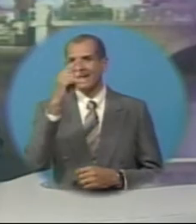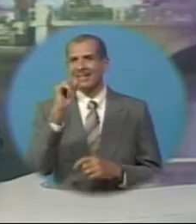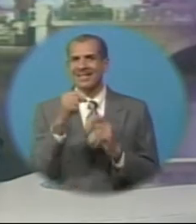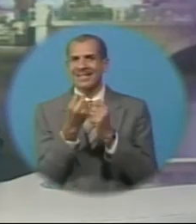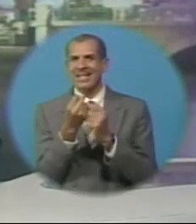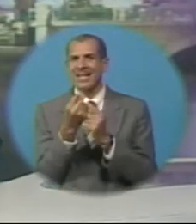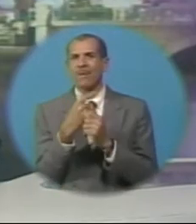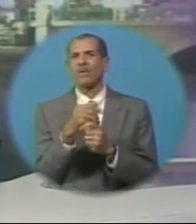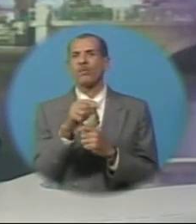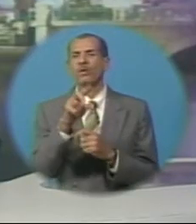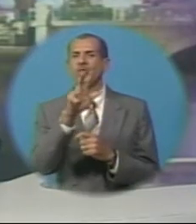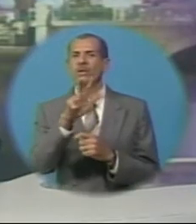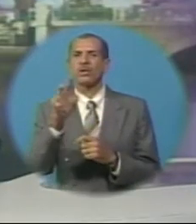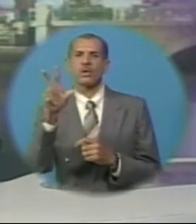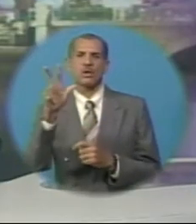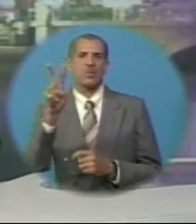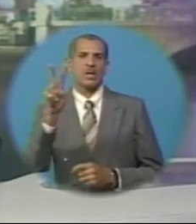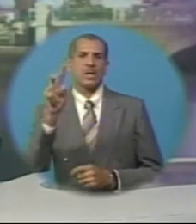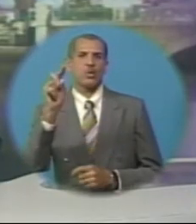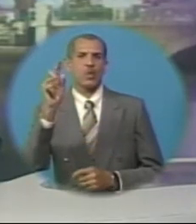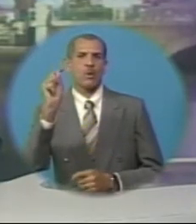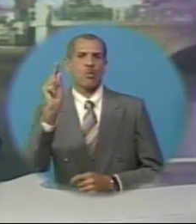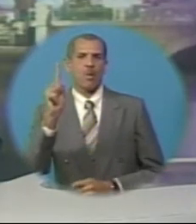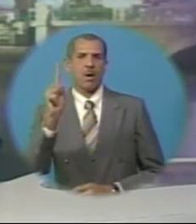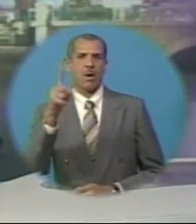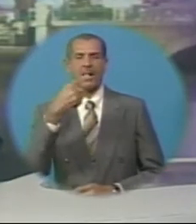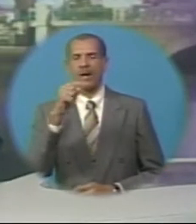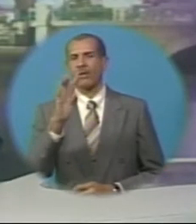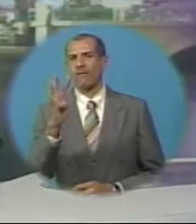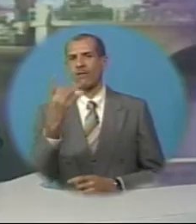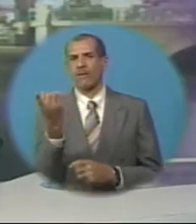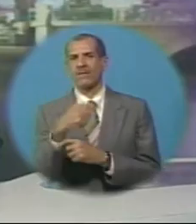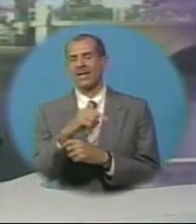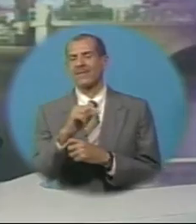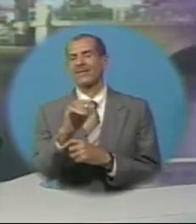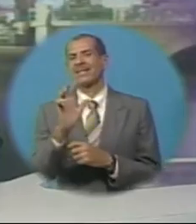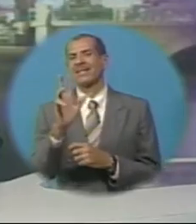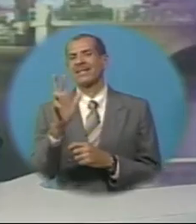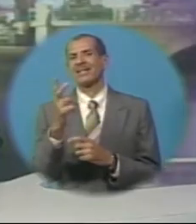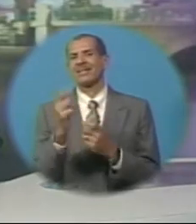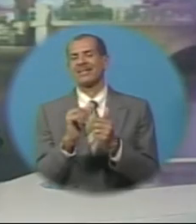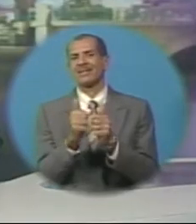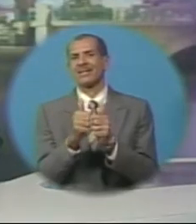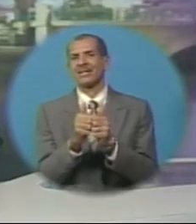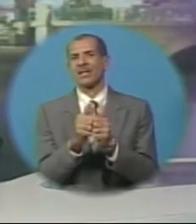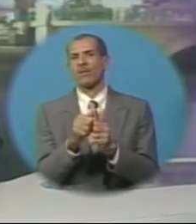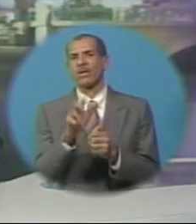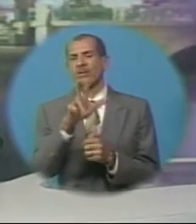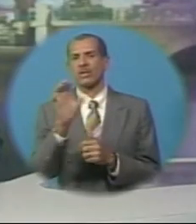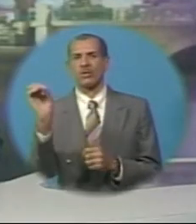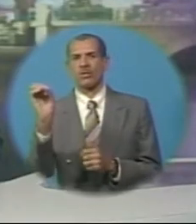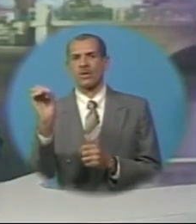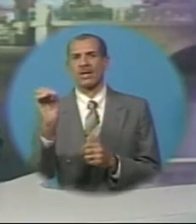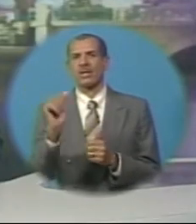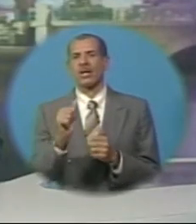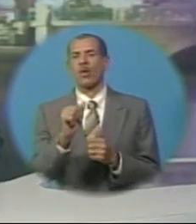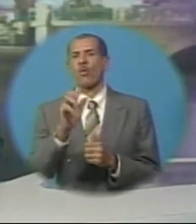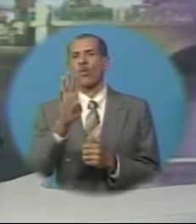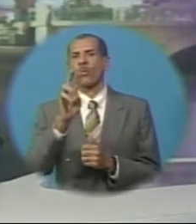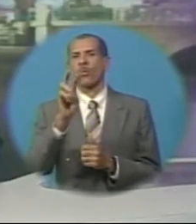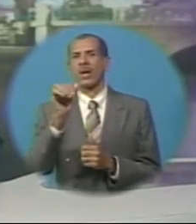Zealand by 321 runs on the fourth day of the third test to complete a 3-0 series